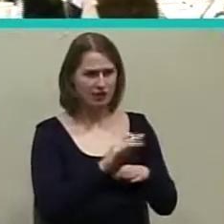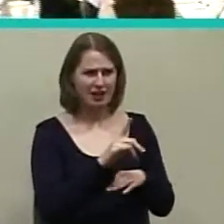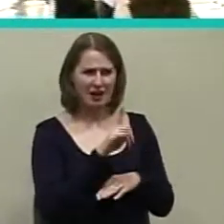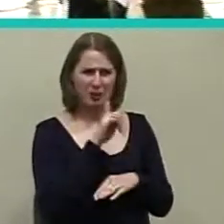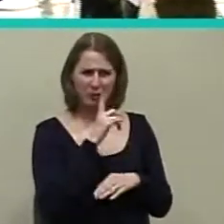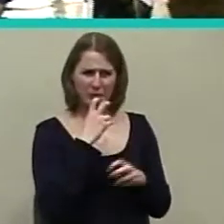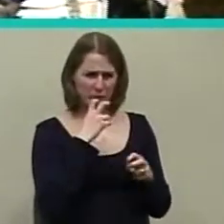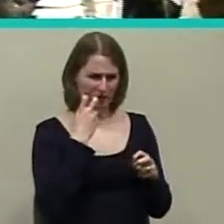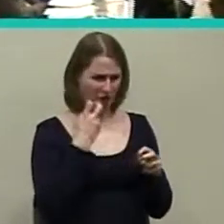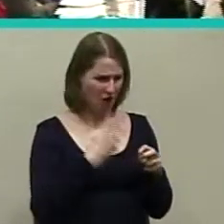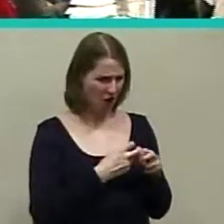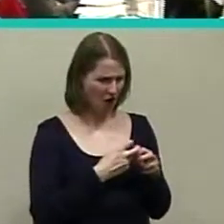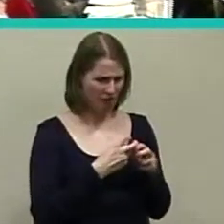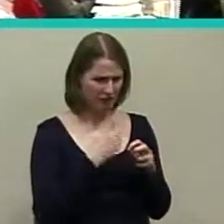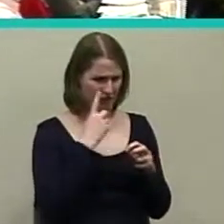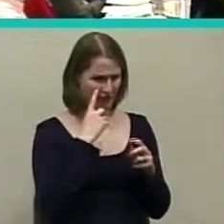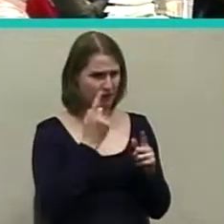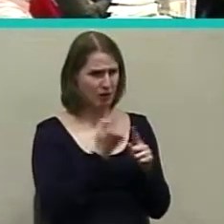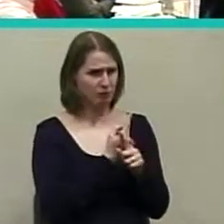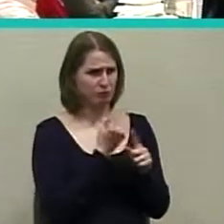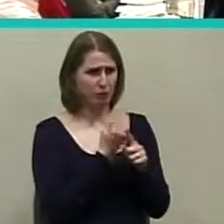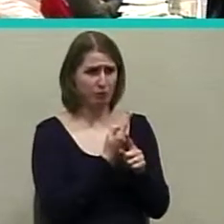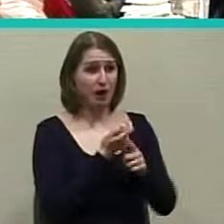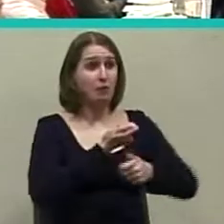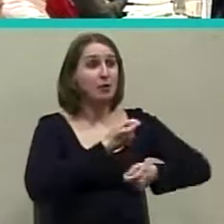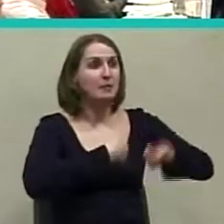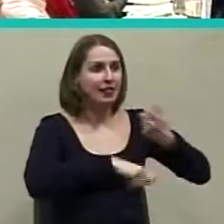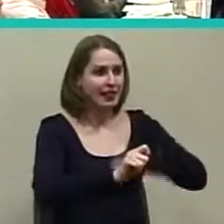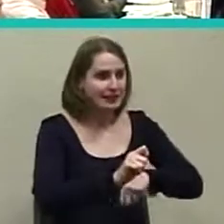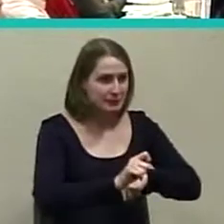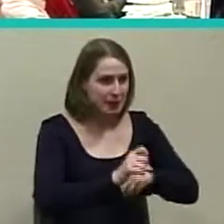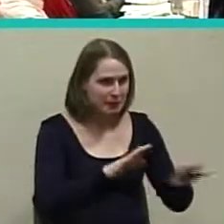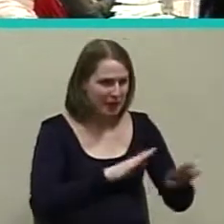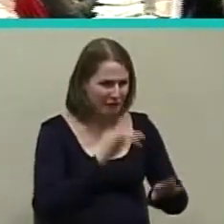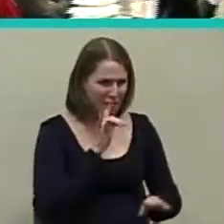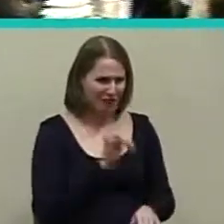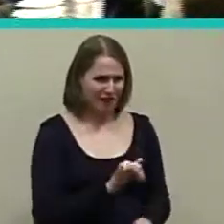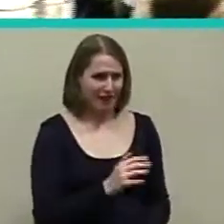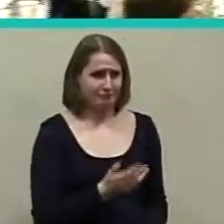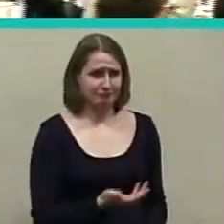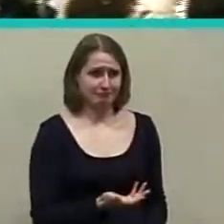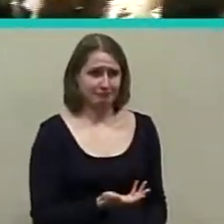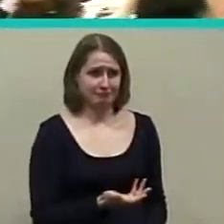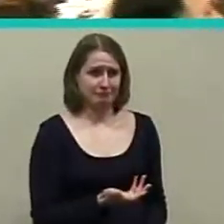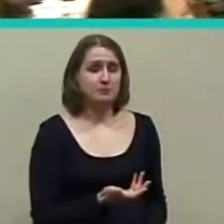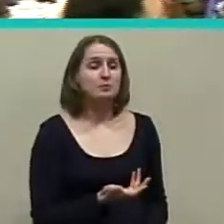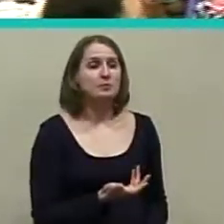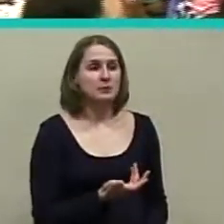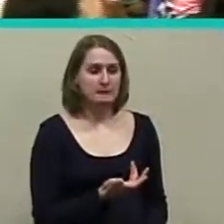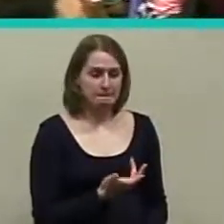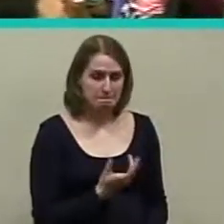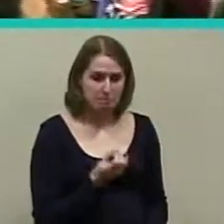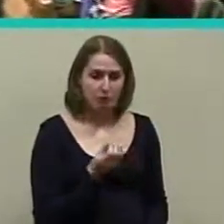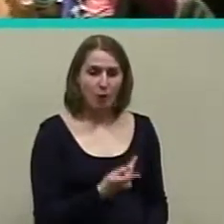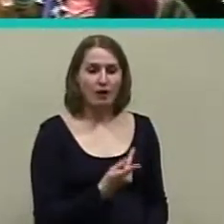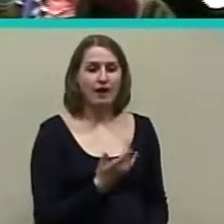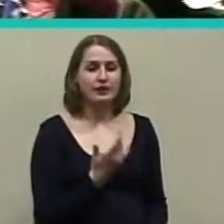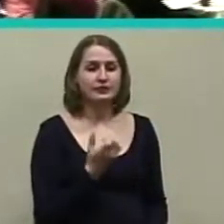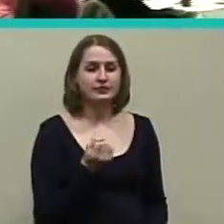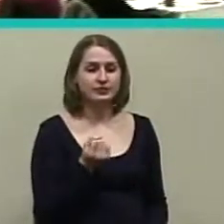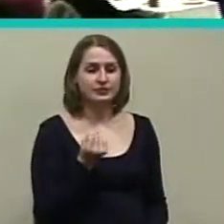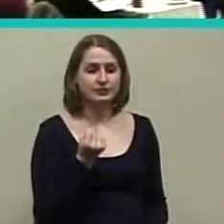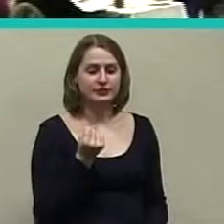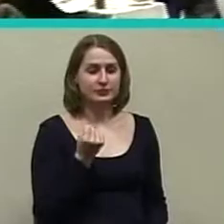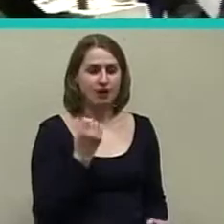to think of an appropriate replacement behavior. Okay. Well, let's think about some things here. Let's say I've got let's